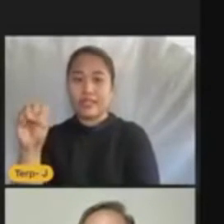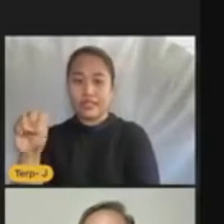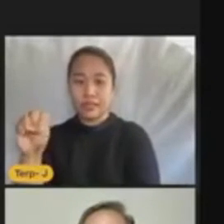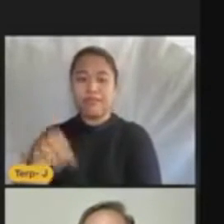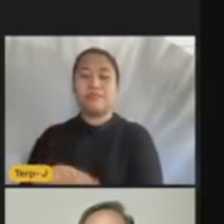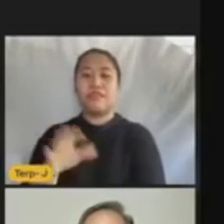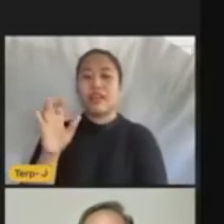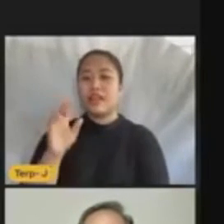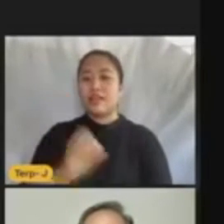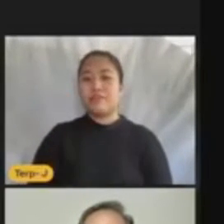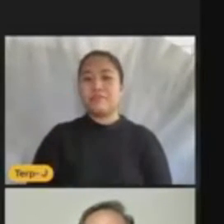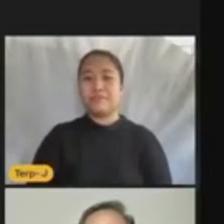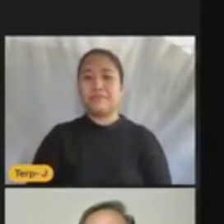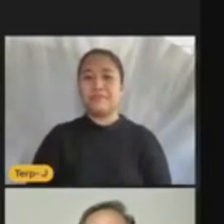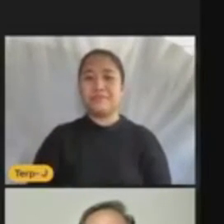4%.